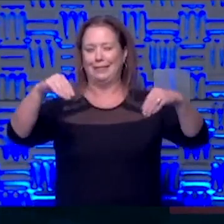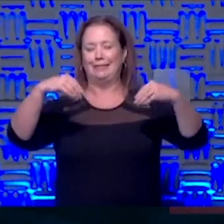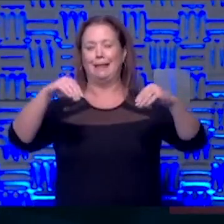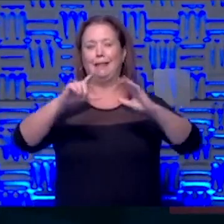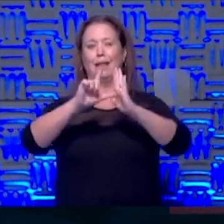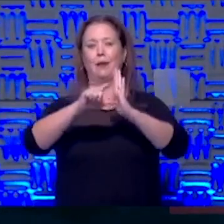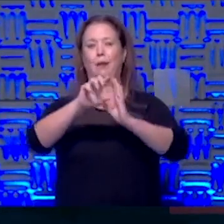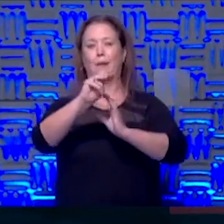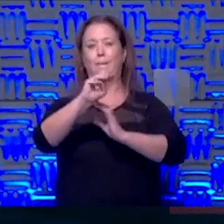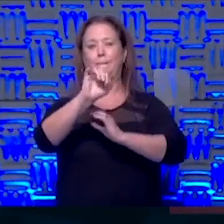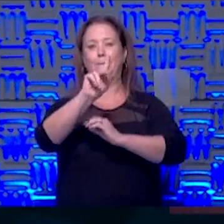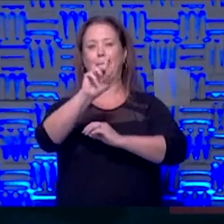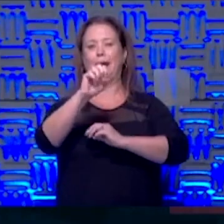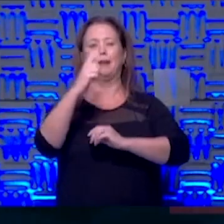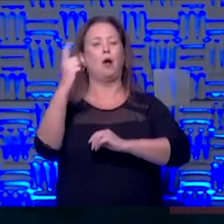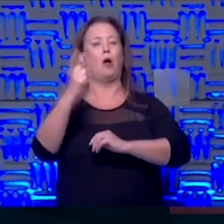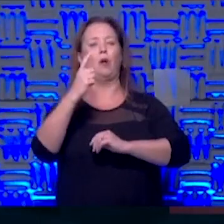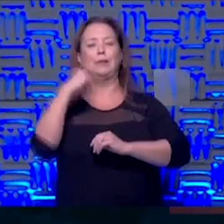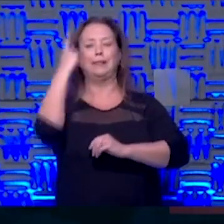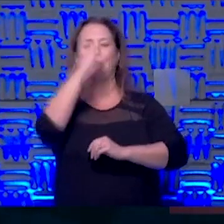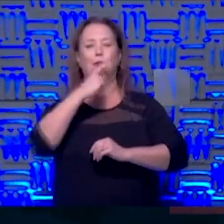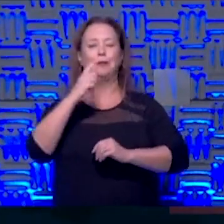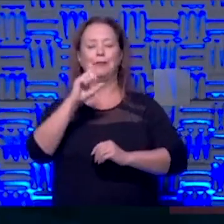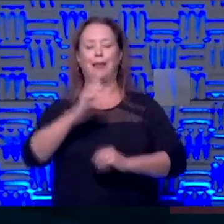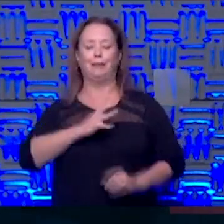Mike is always looking stylish. Trust me.